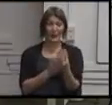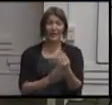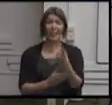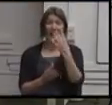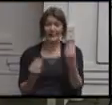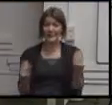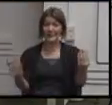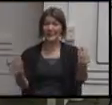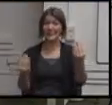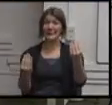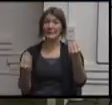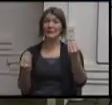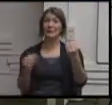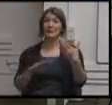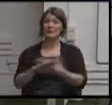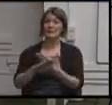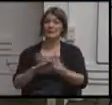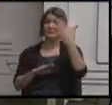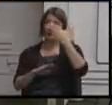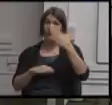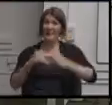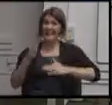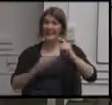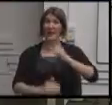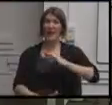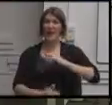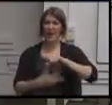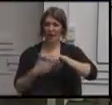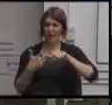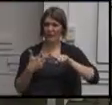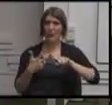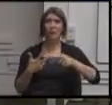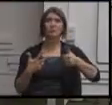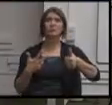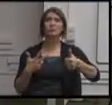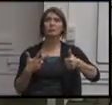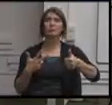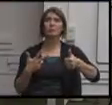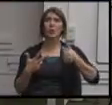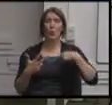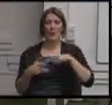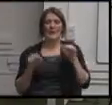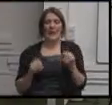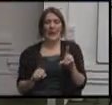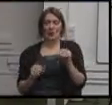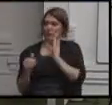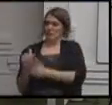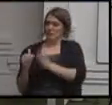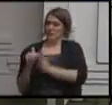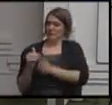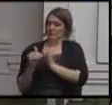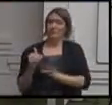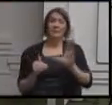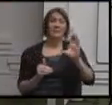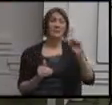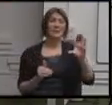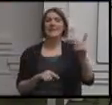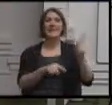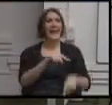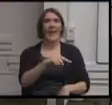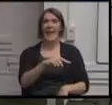lighting program, the facade improvement program are all things that we're able to do that the chamber can't